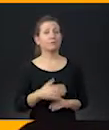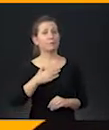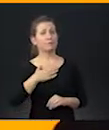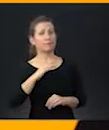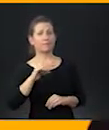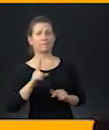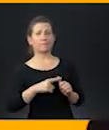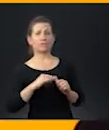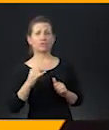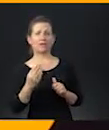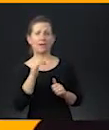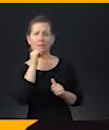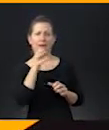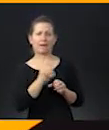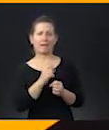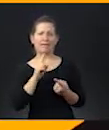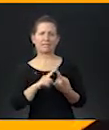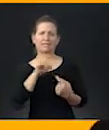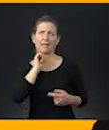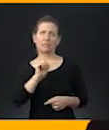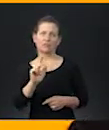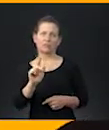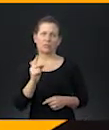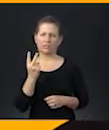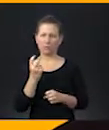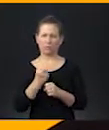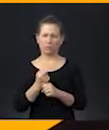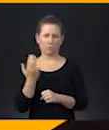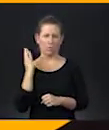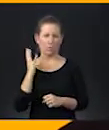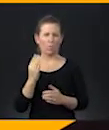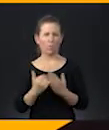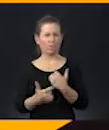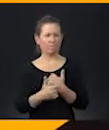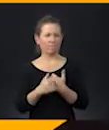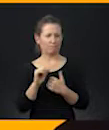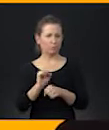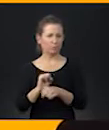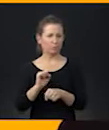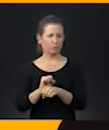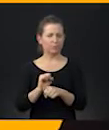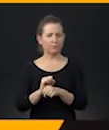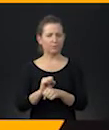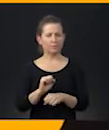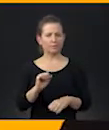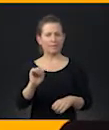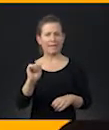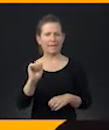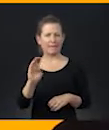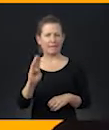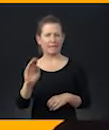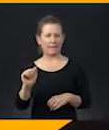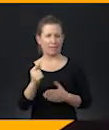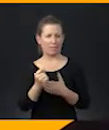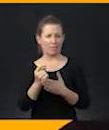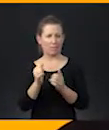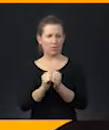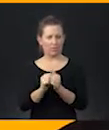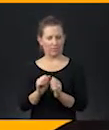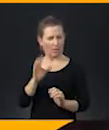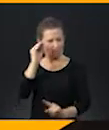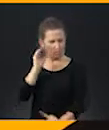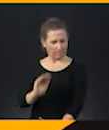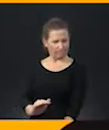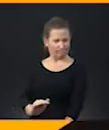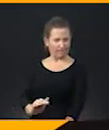get my first job until I was 23, just 2 years ago. It was a part-time job, and it's doing ABA therapy